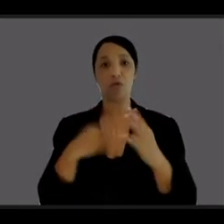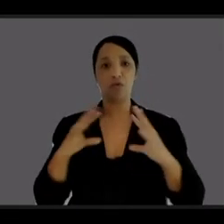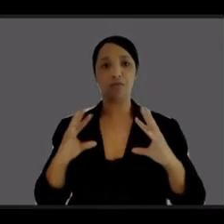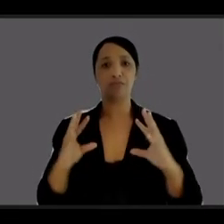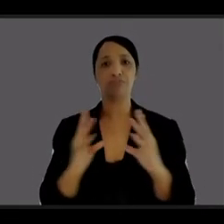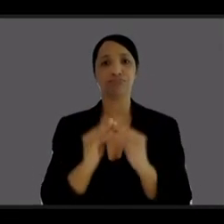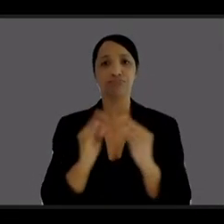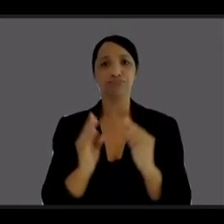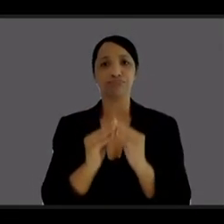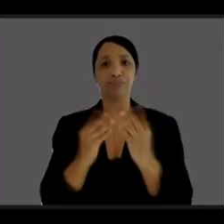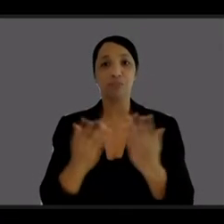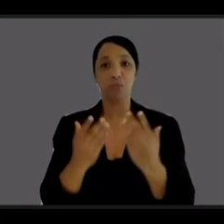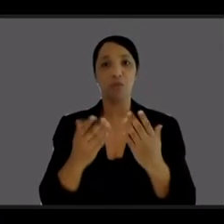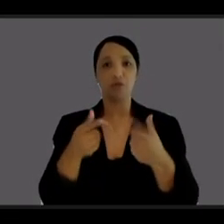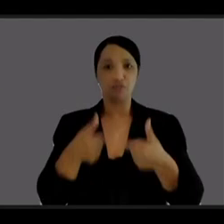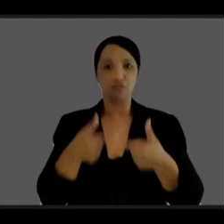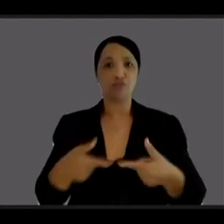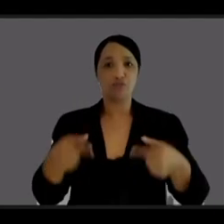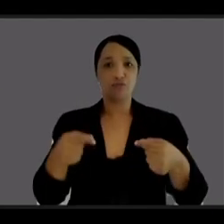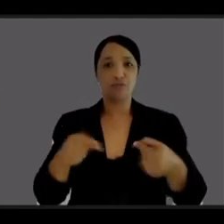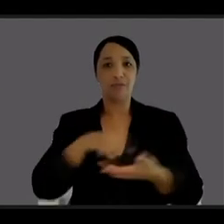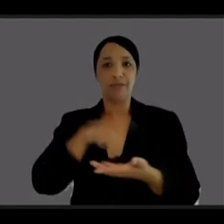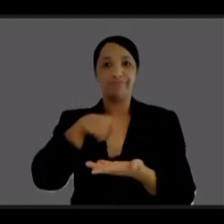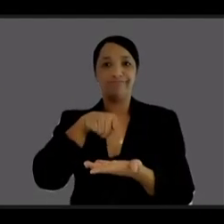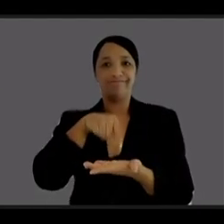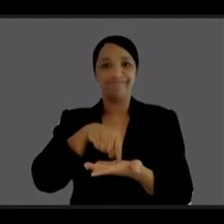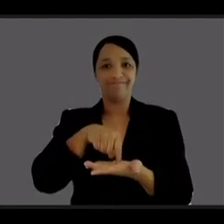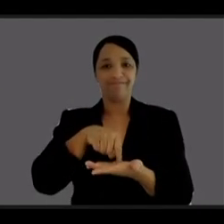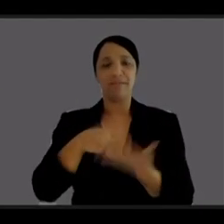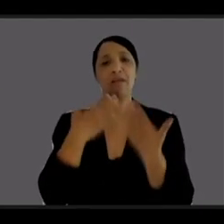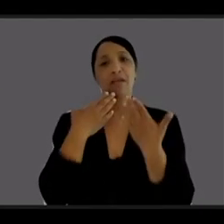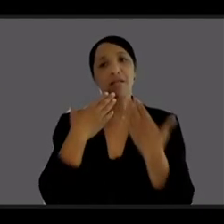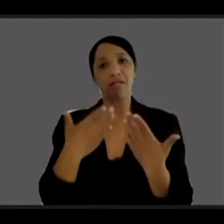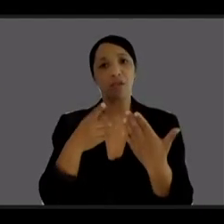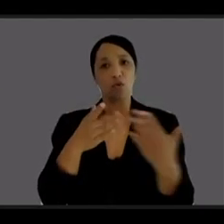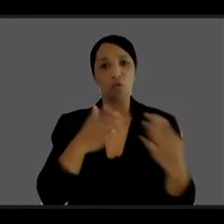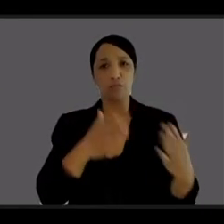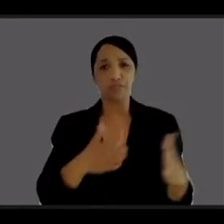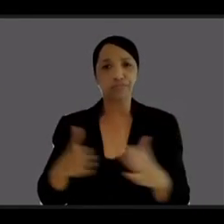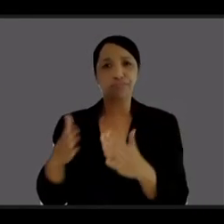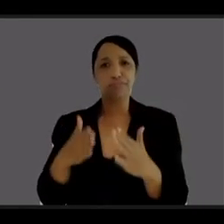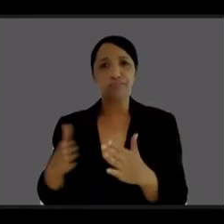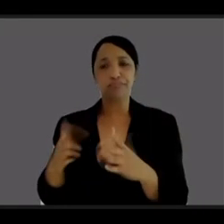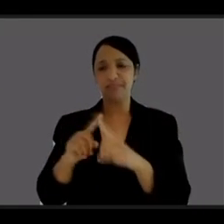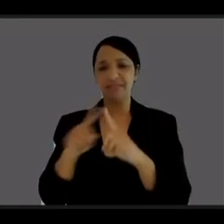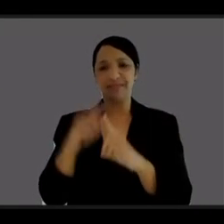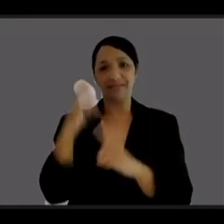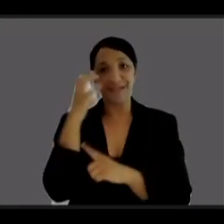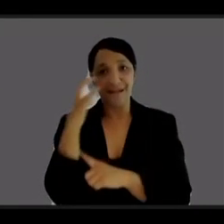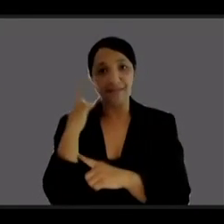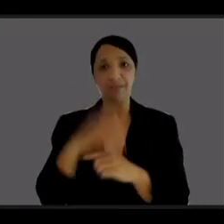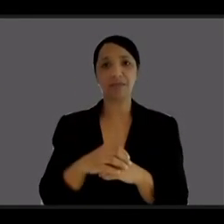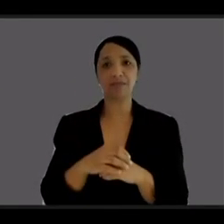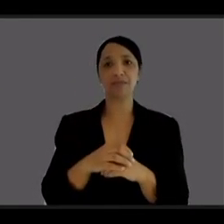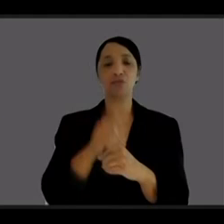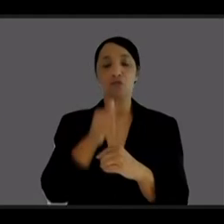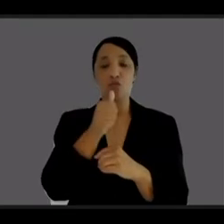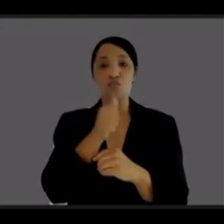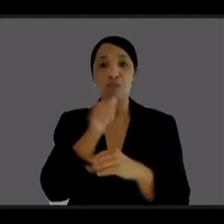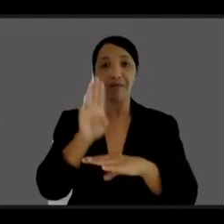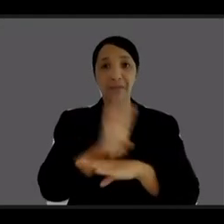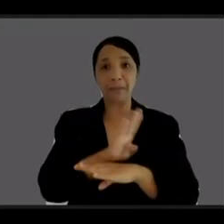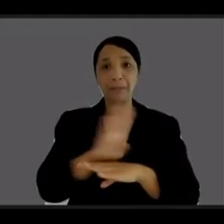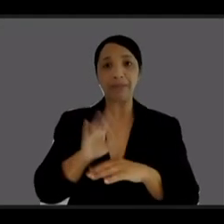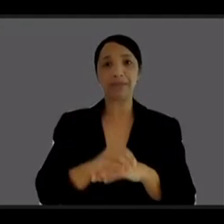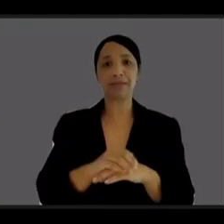thanking you for your invaluable efforts bringing together governments, the private sector, civil society, and the technical community